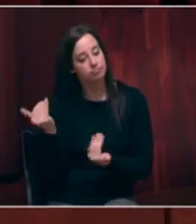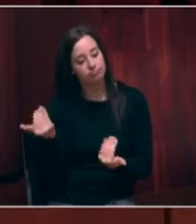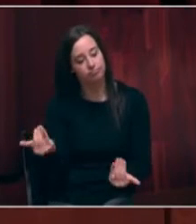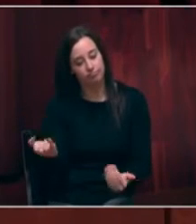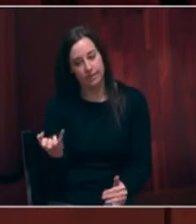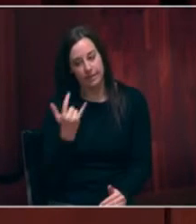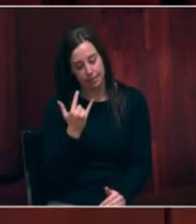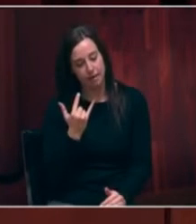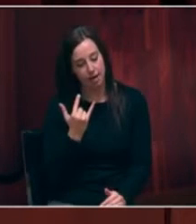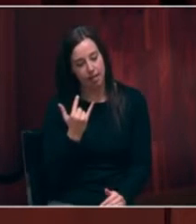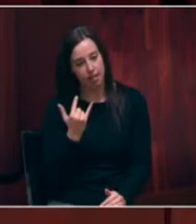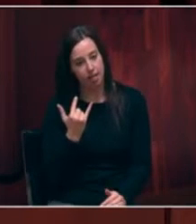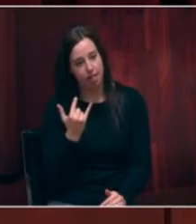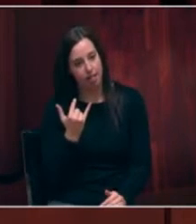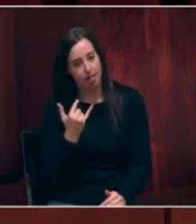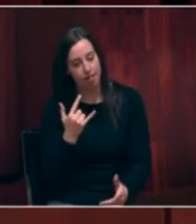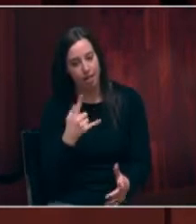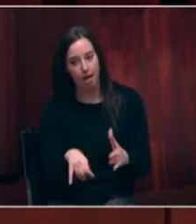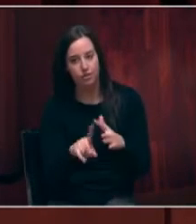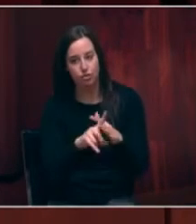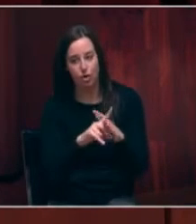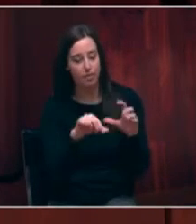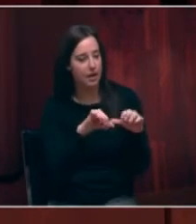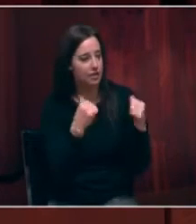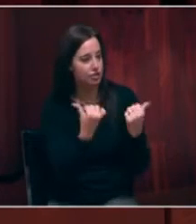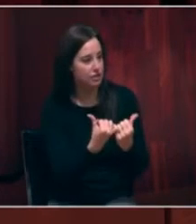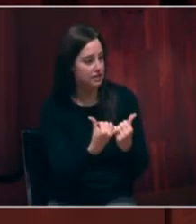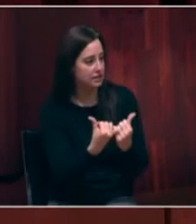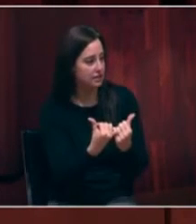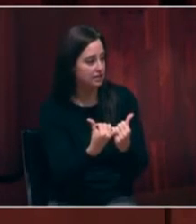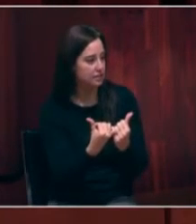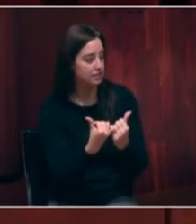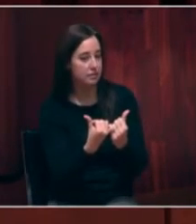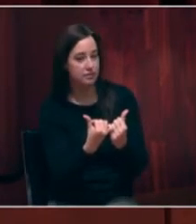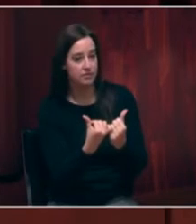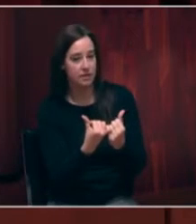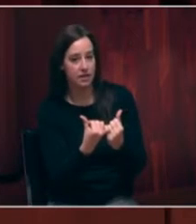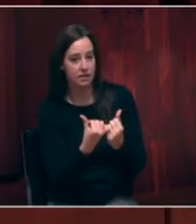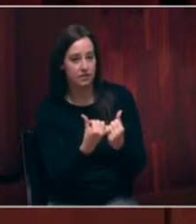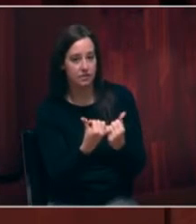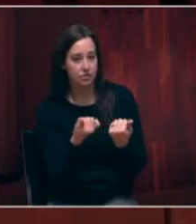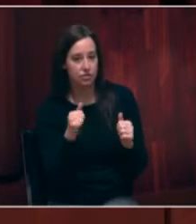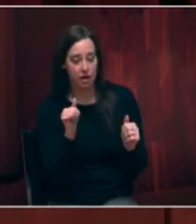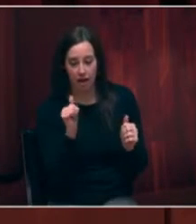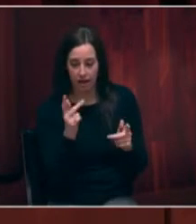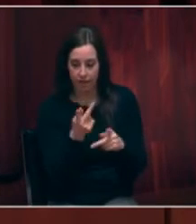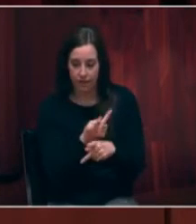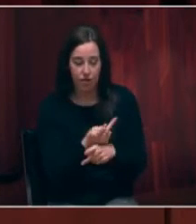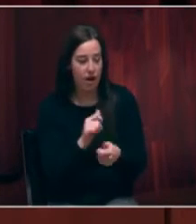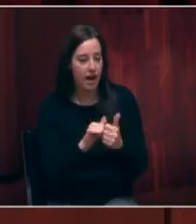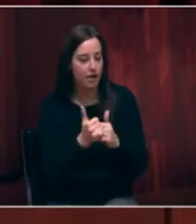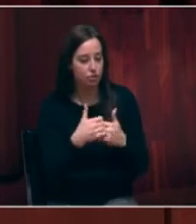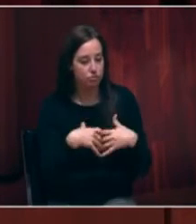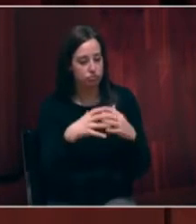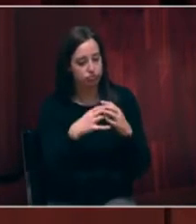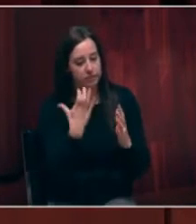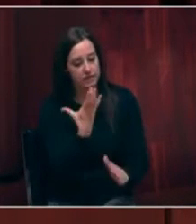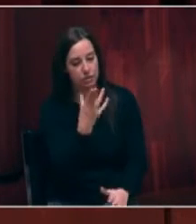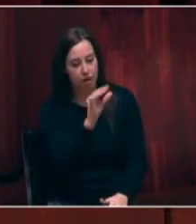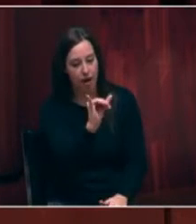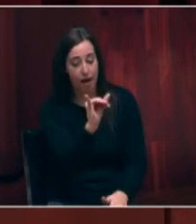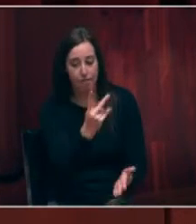go out to agencies and I offer briefings to help you get your arms around what it takes to implement the CUI program. So we'll open